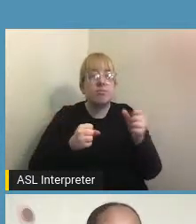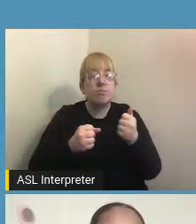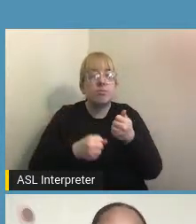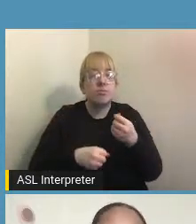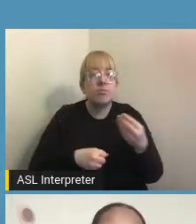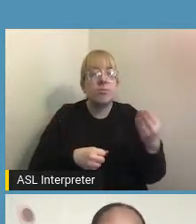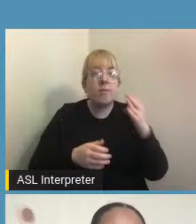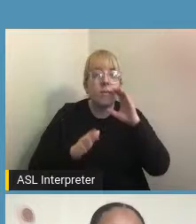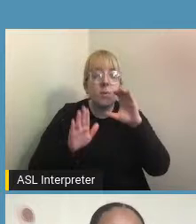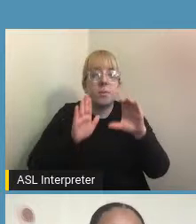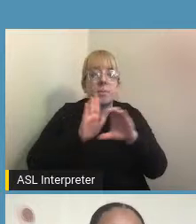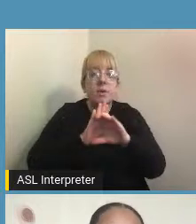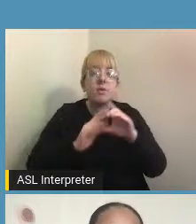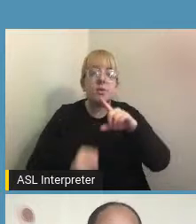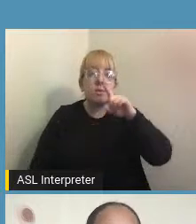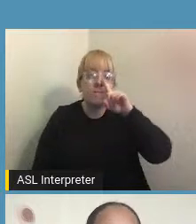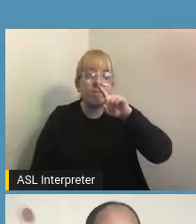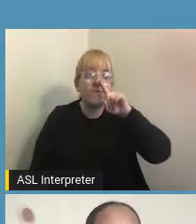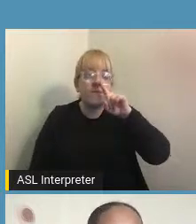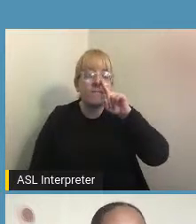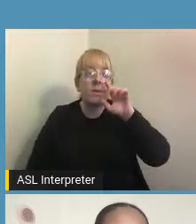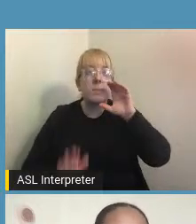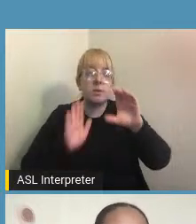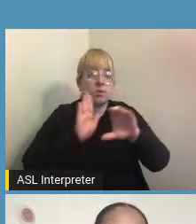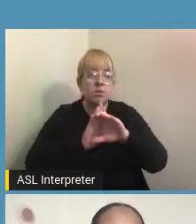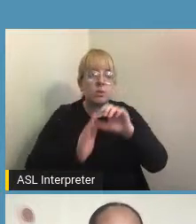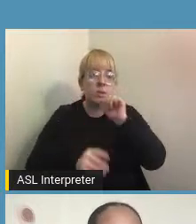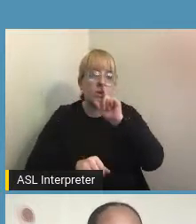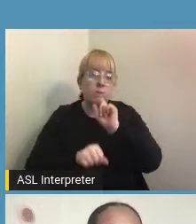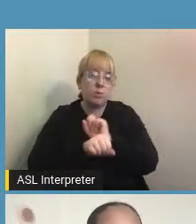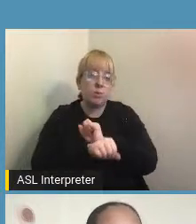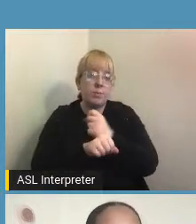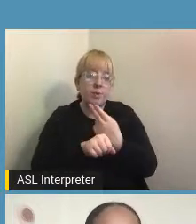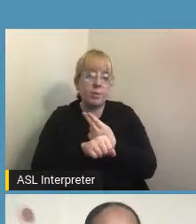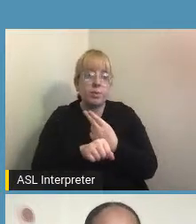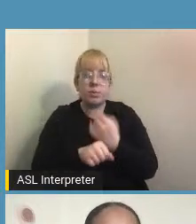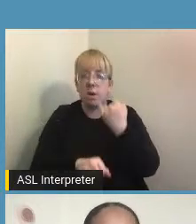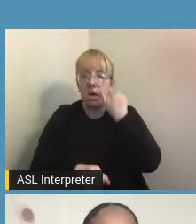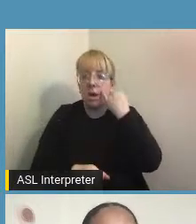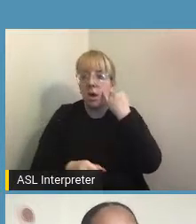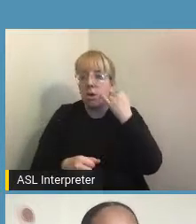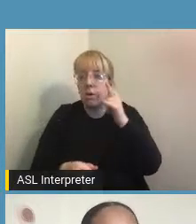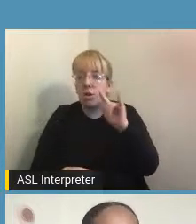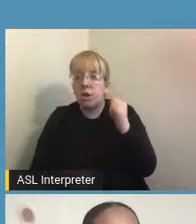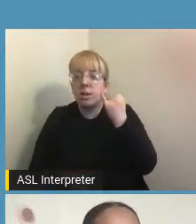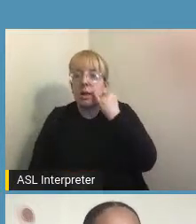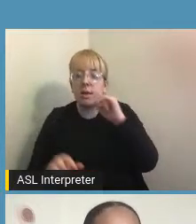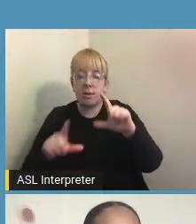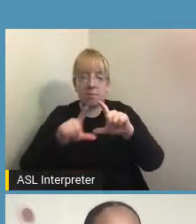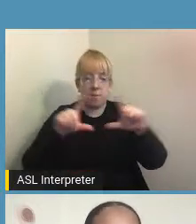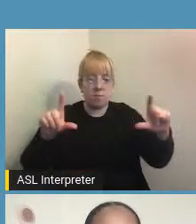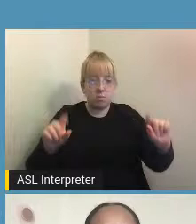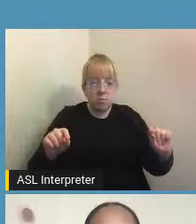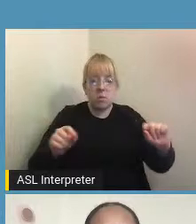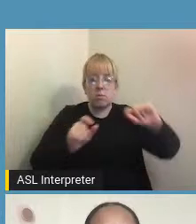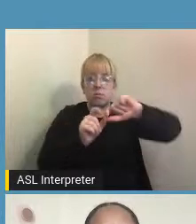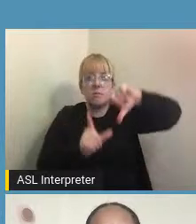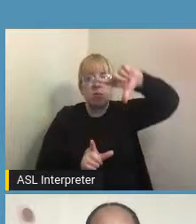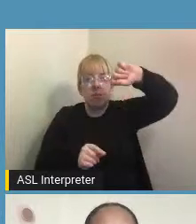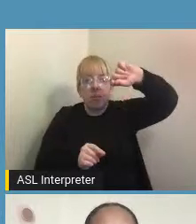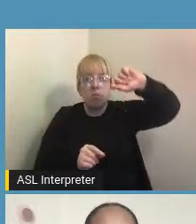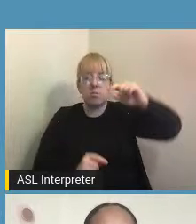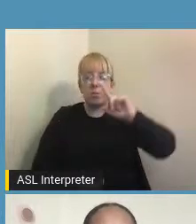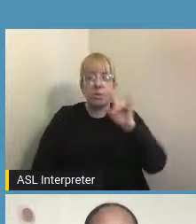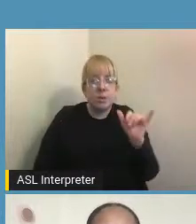some mock images of how it would look if I had a, horizontal photo or a vertical photo. What if